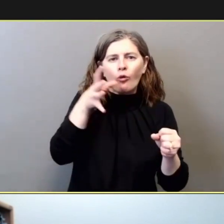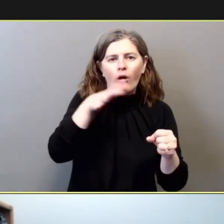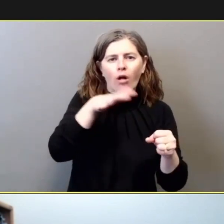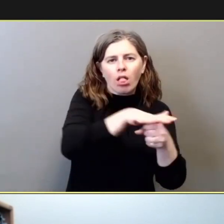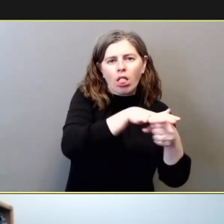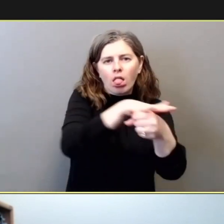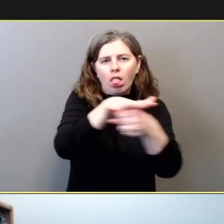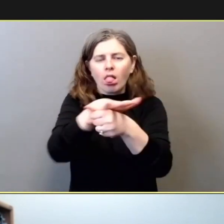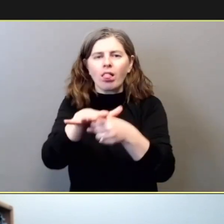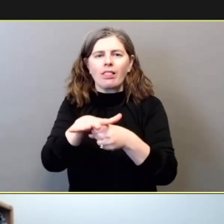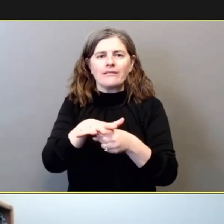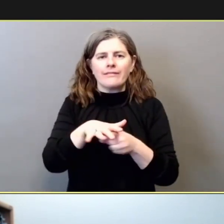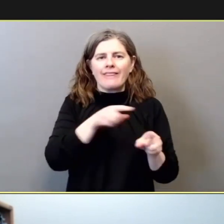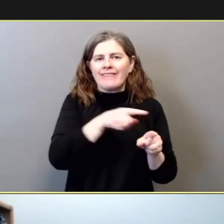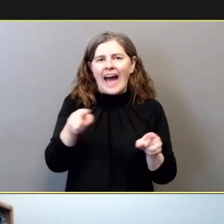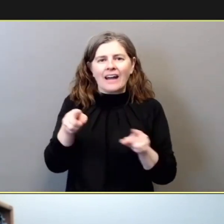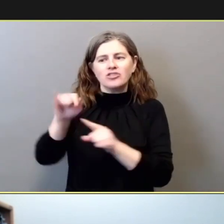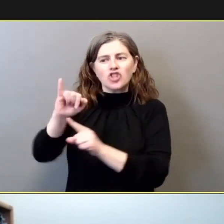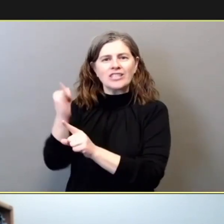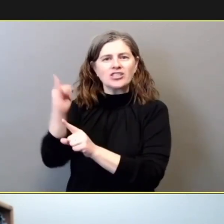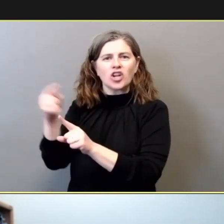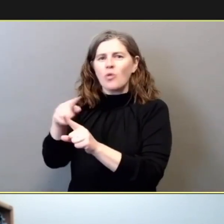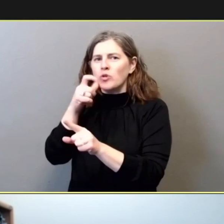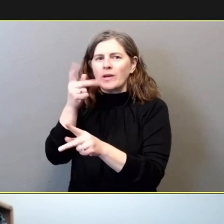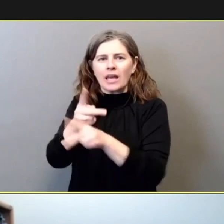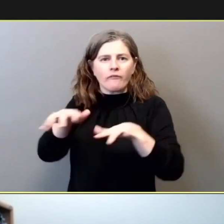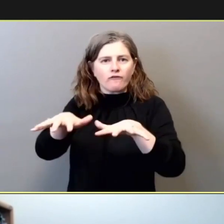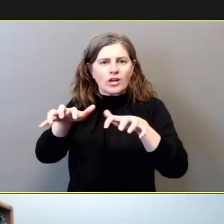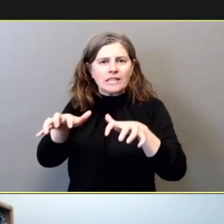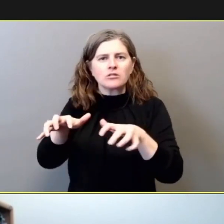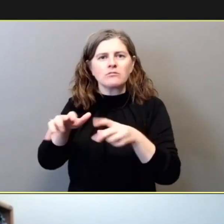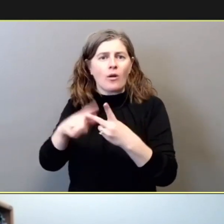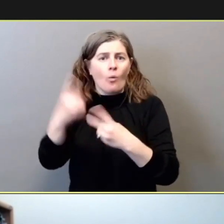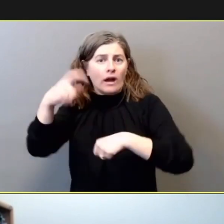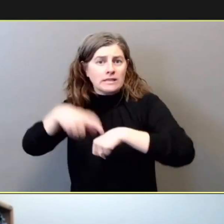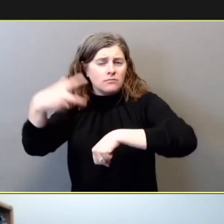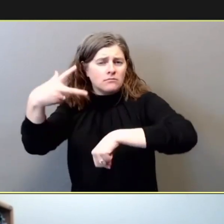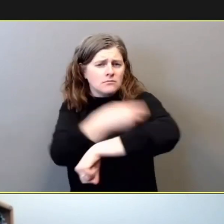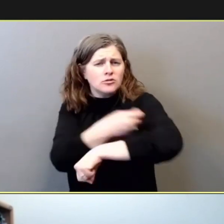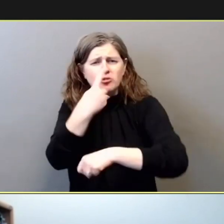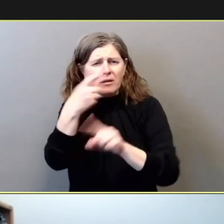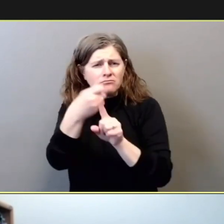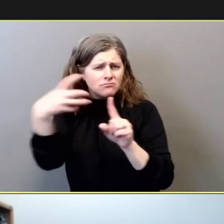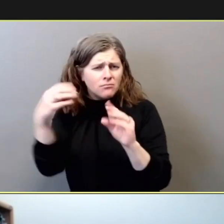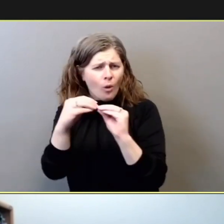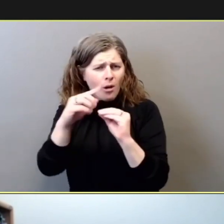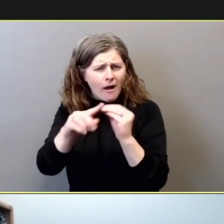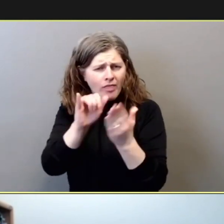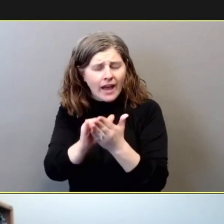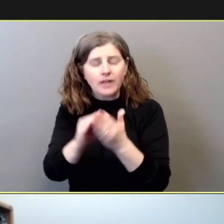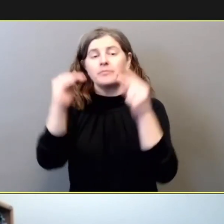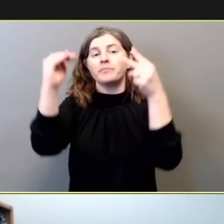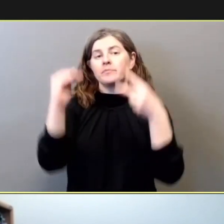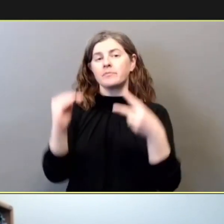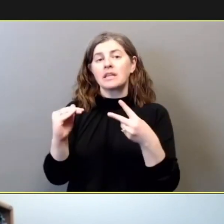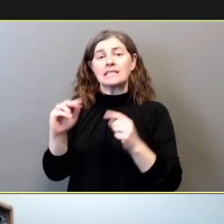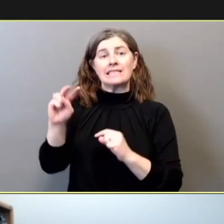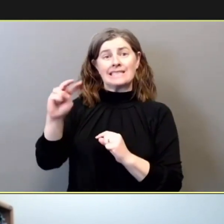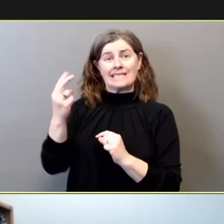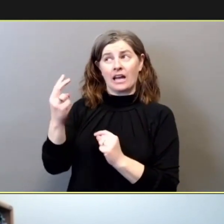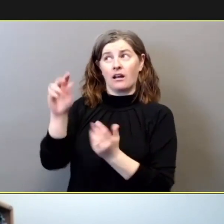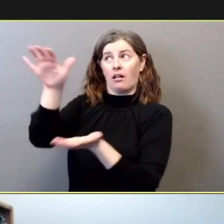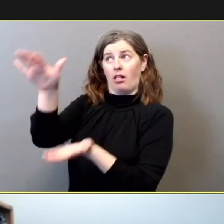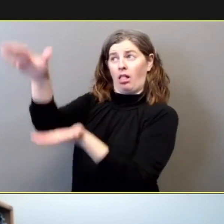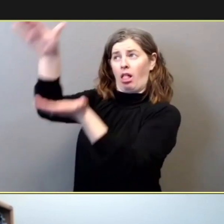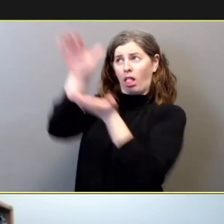the ability to not have to keep it at cold temperatures, and the fact that it's only one dose. So maybe talk a little bit about that. But being that the supply is going to be